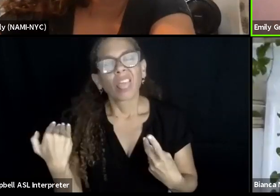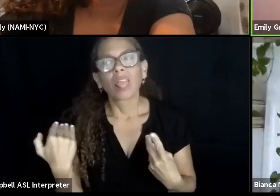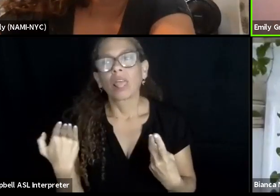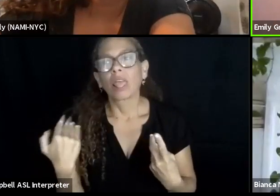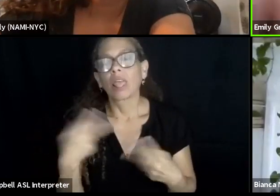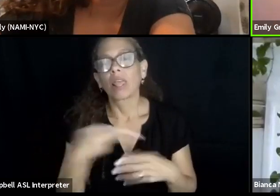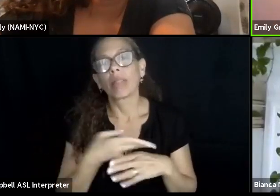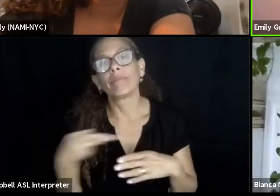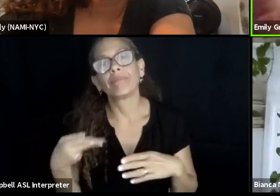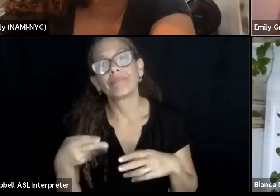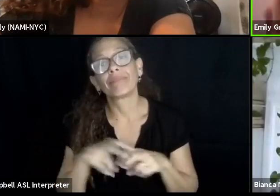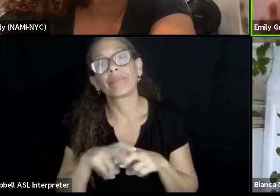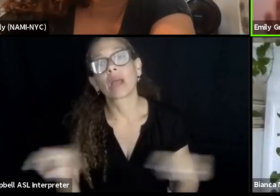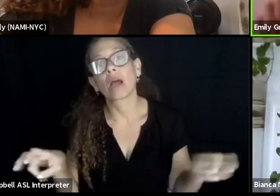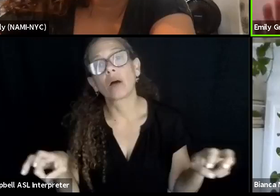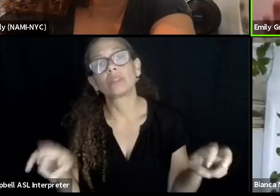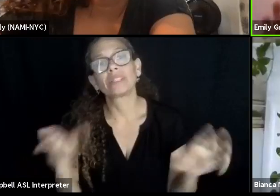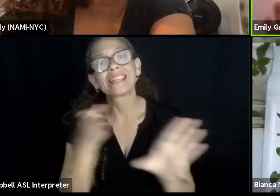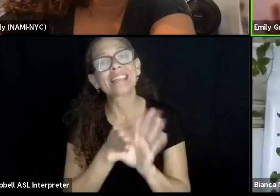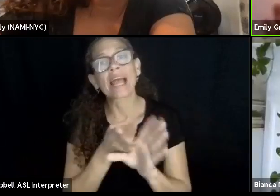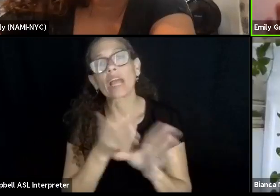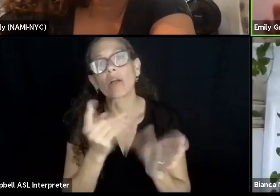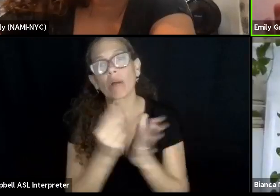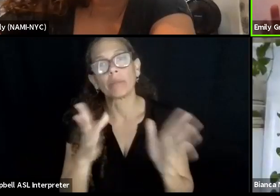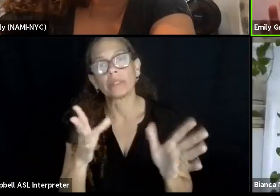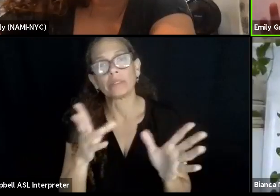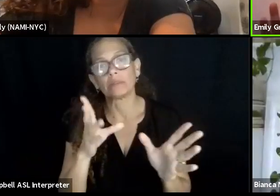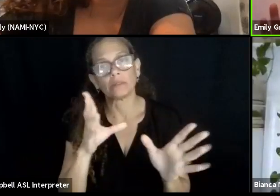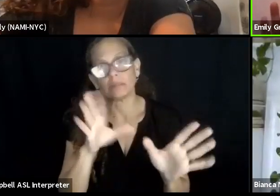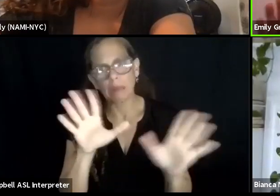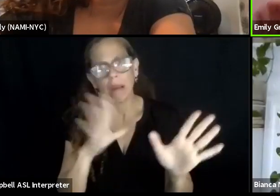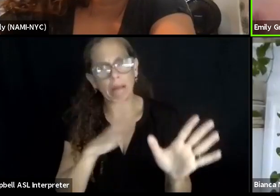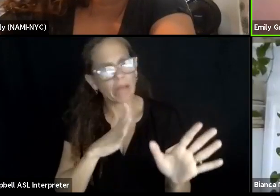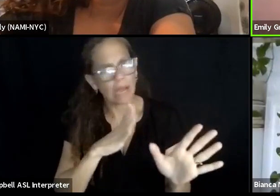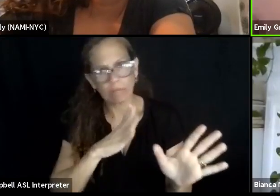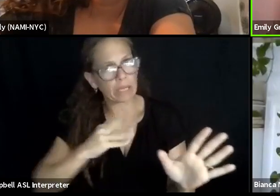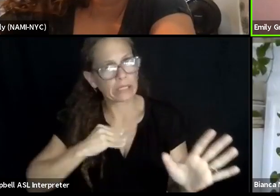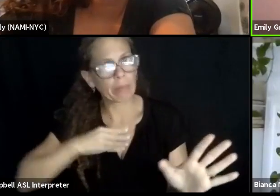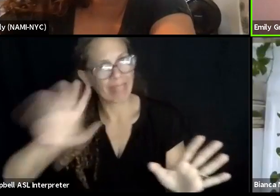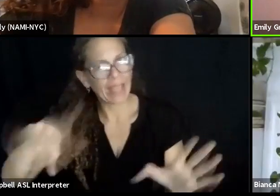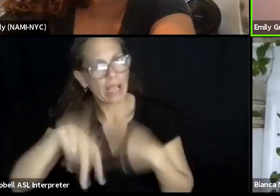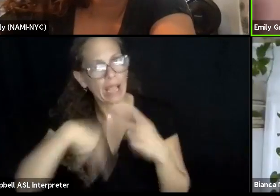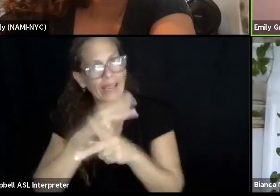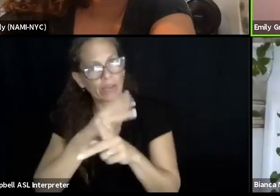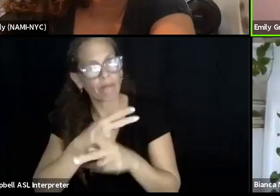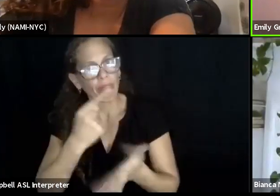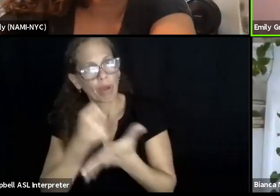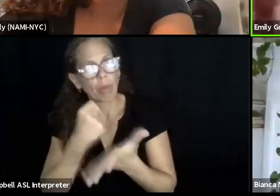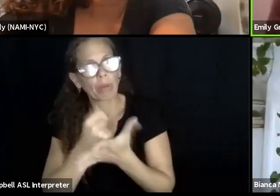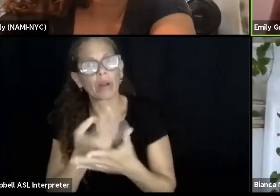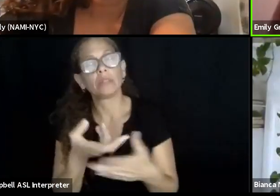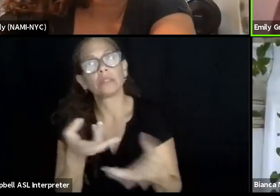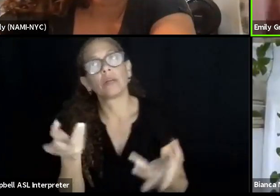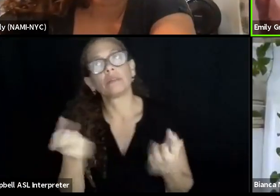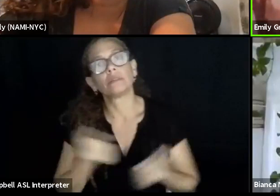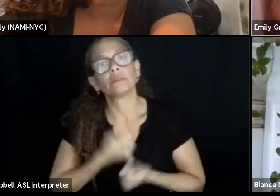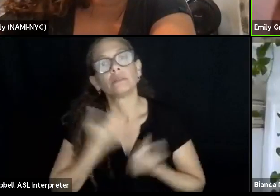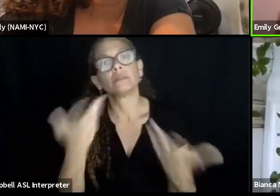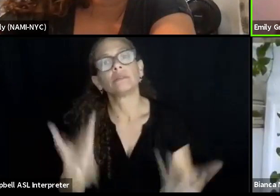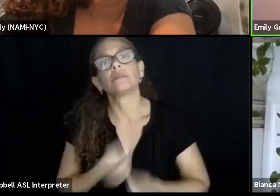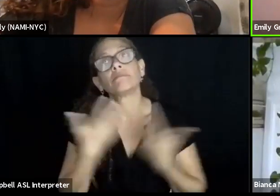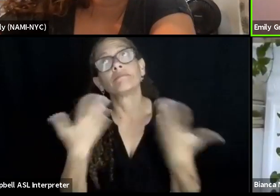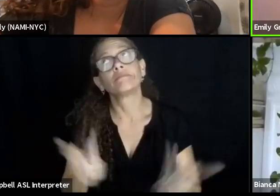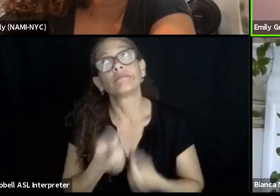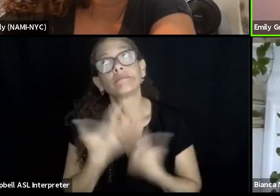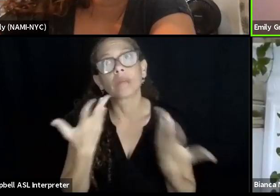in a psychodynamic way. Not that I'm against psychodynamic therapy by any means, but I was doing I felt like I